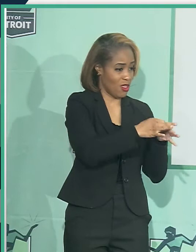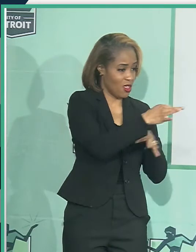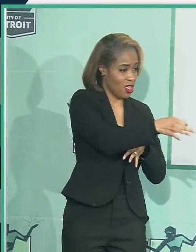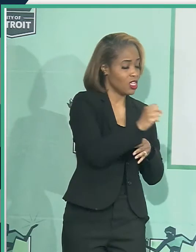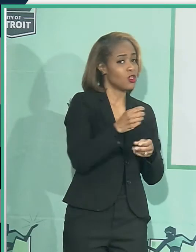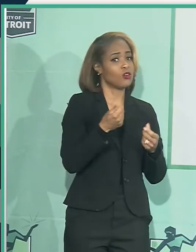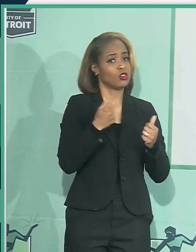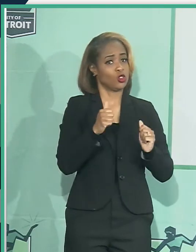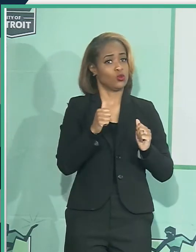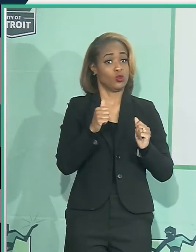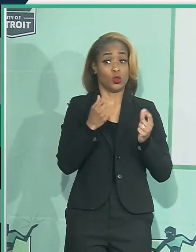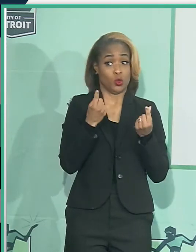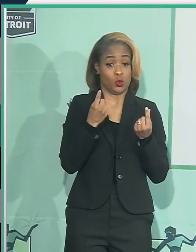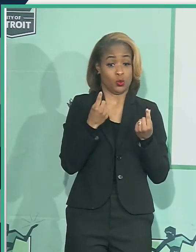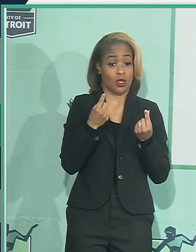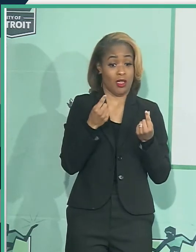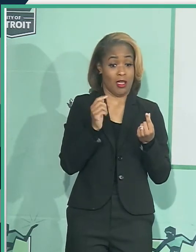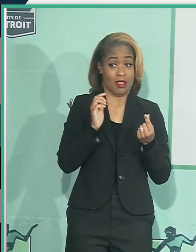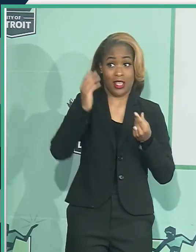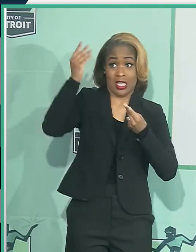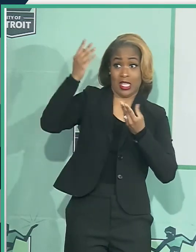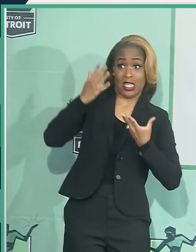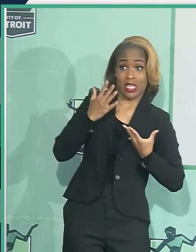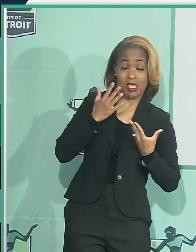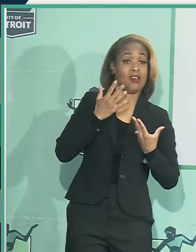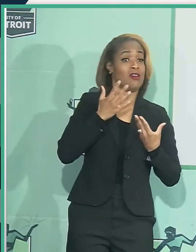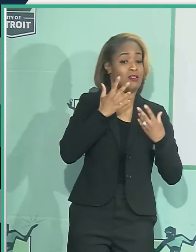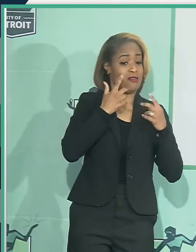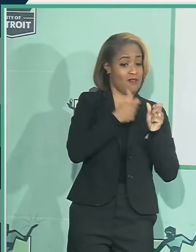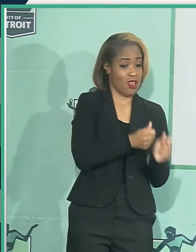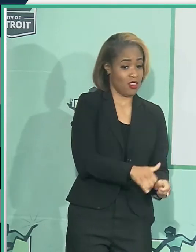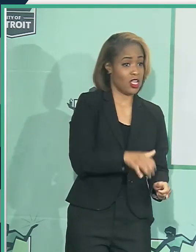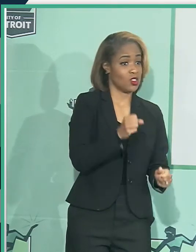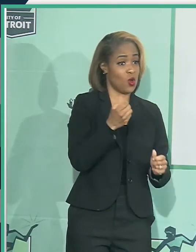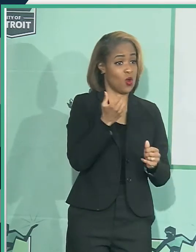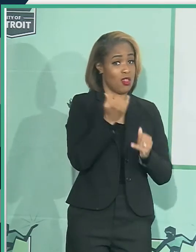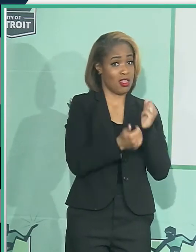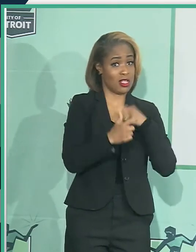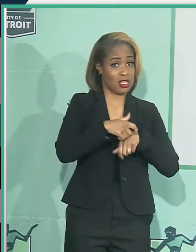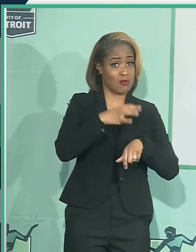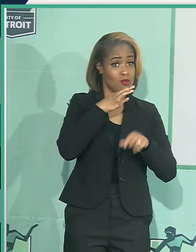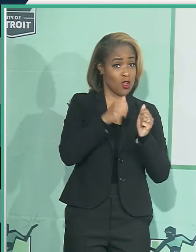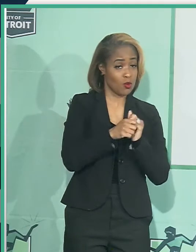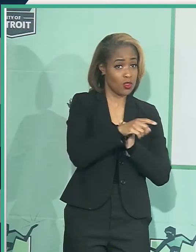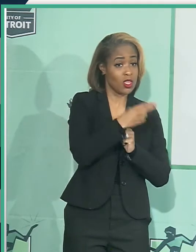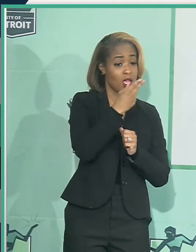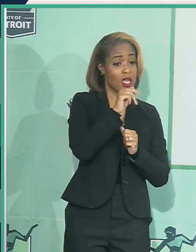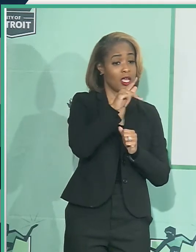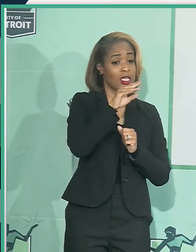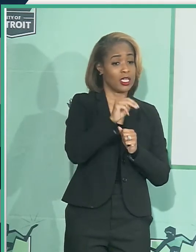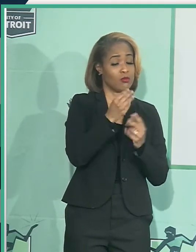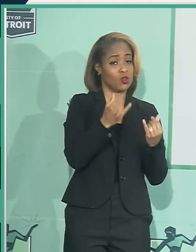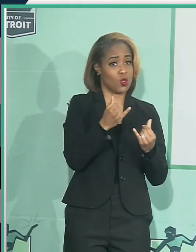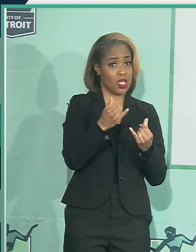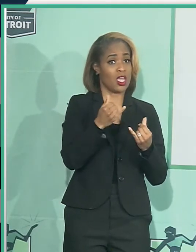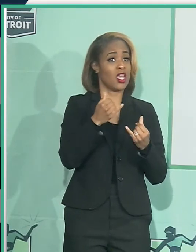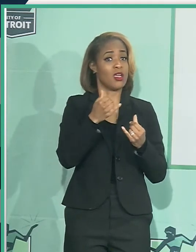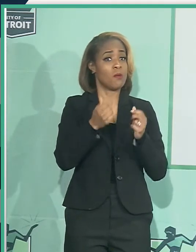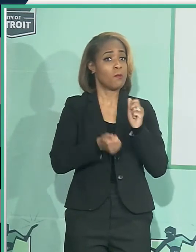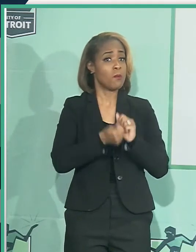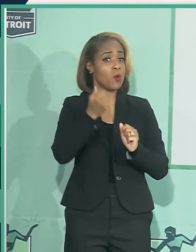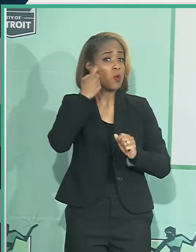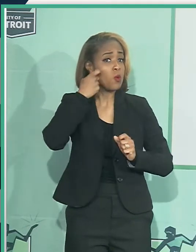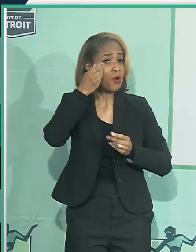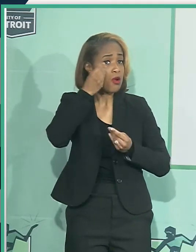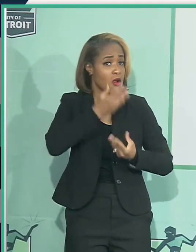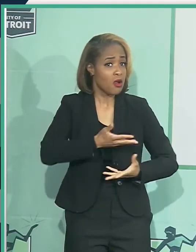best information. The last conversation of the day is between Hakeem and the top people in the Whitmer administration on what's your latest information, and